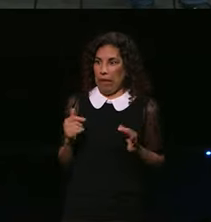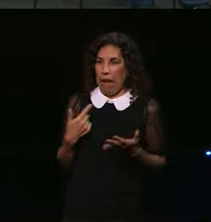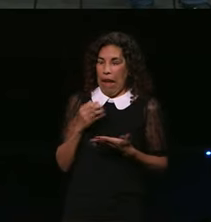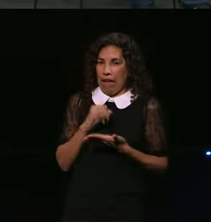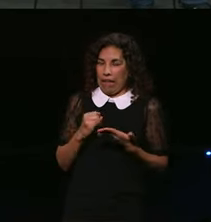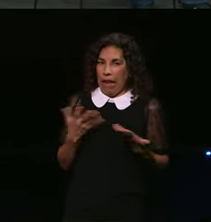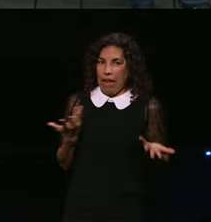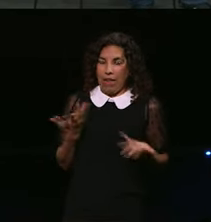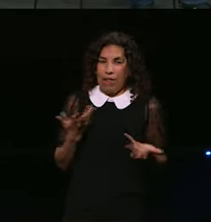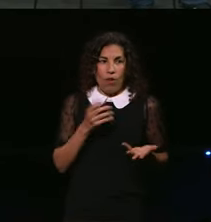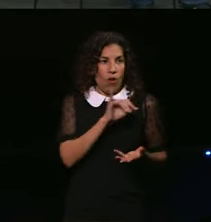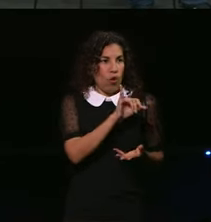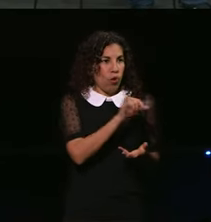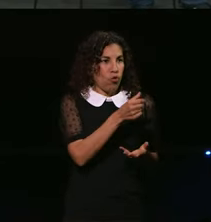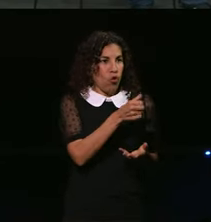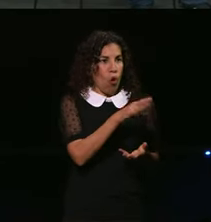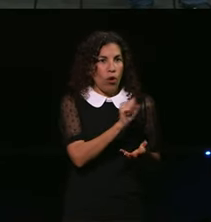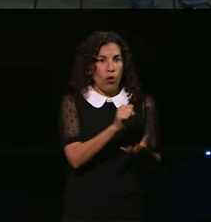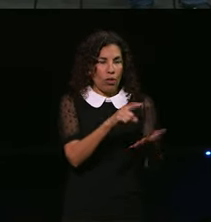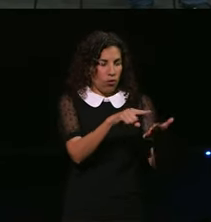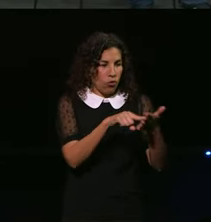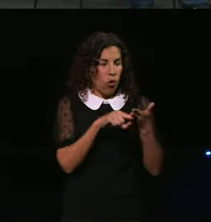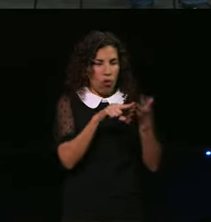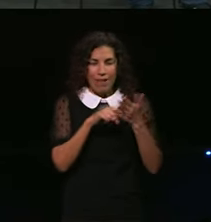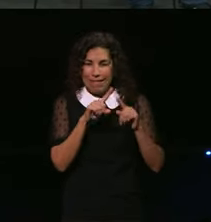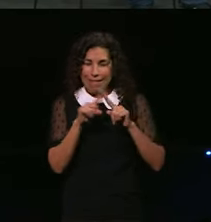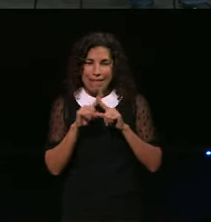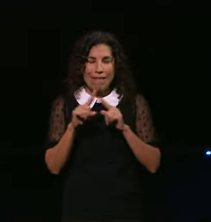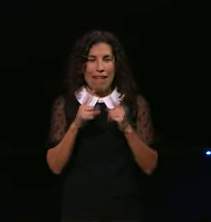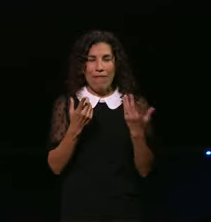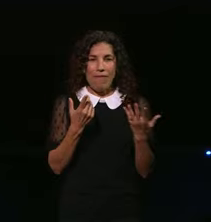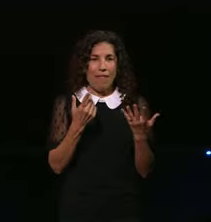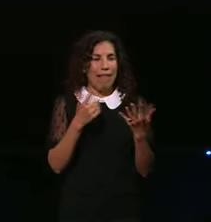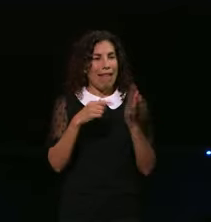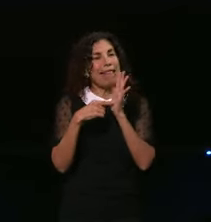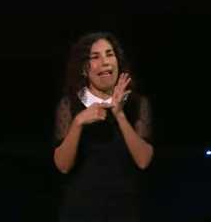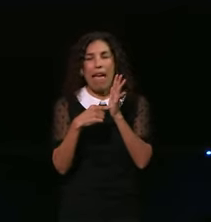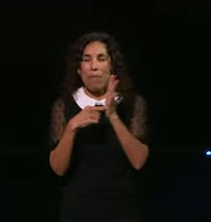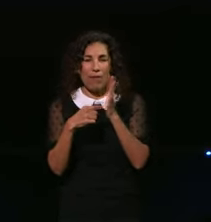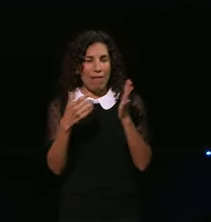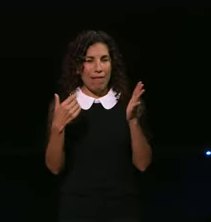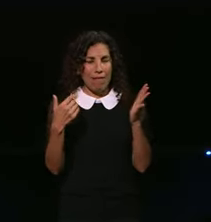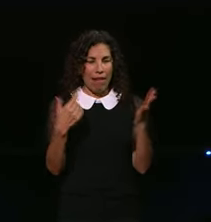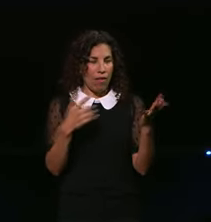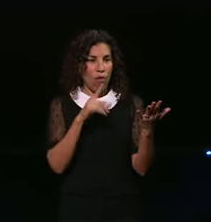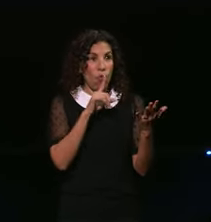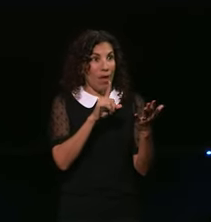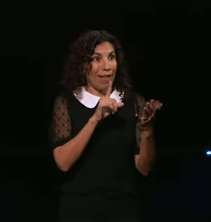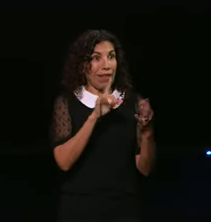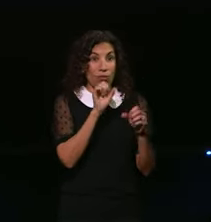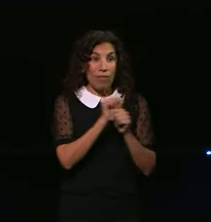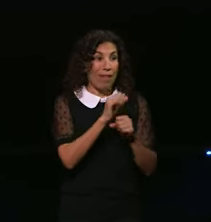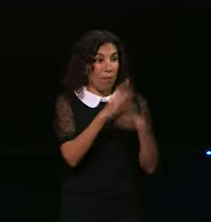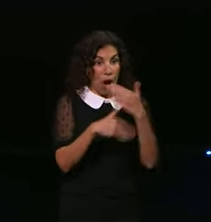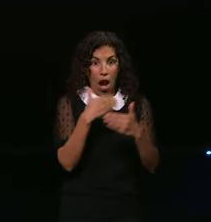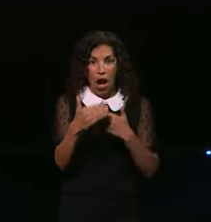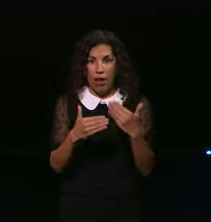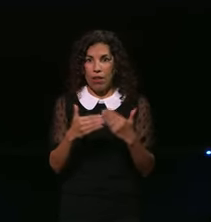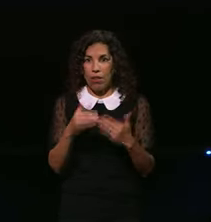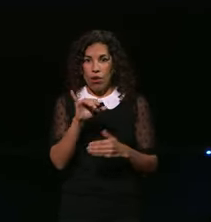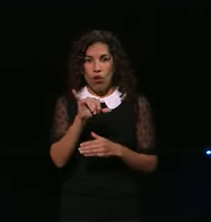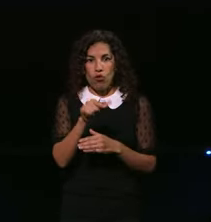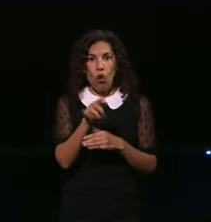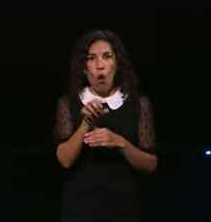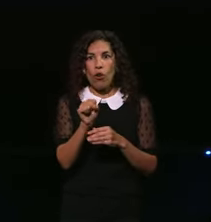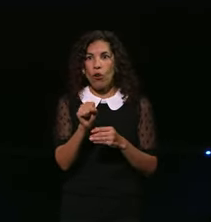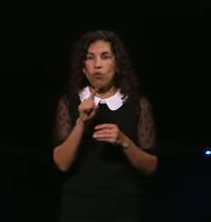mean, Yorgos started showing me examples of what they had, and there was a whole process. The beautiful thing about Yorgos is